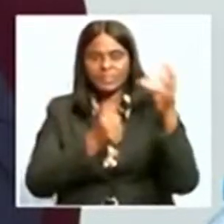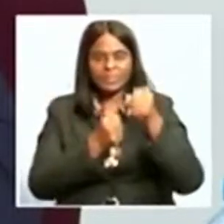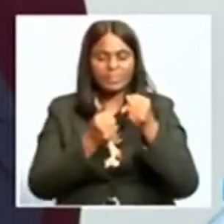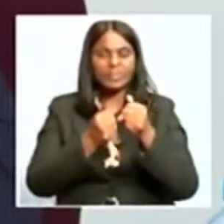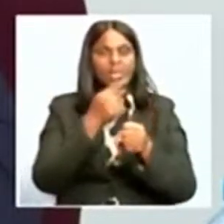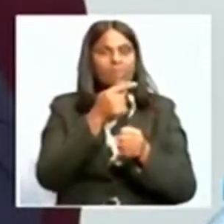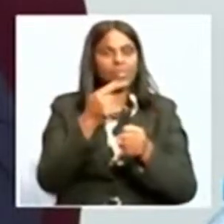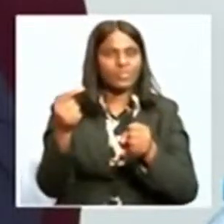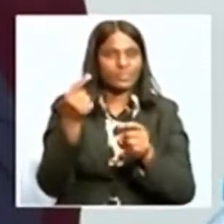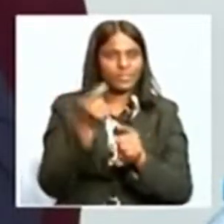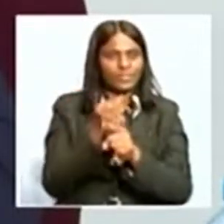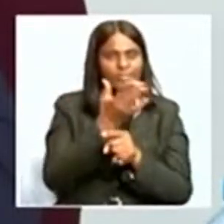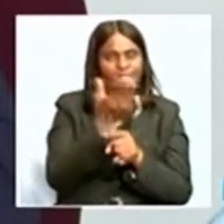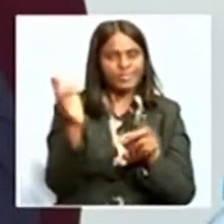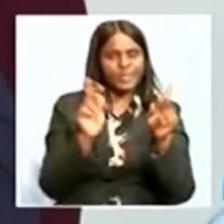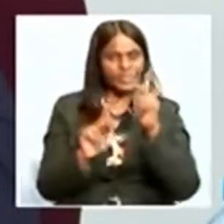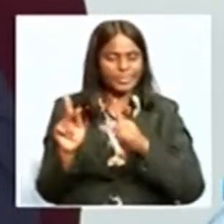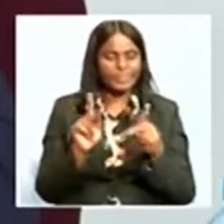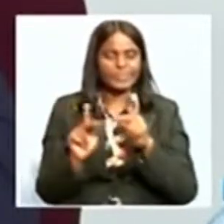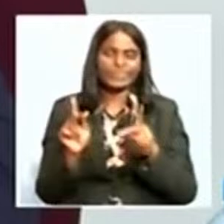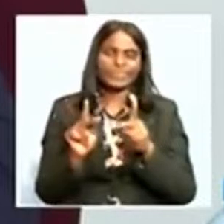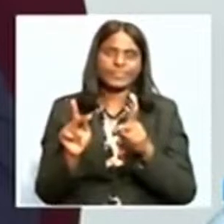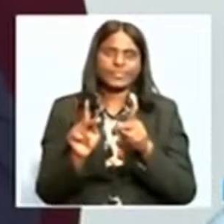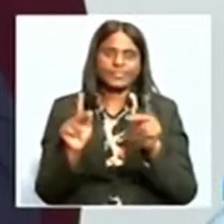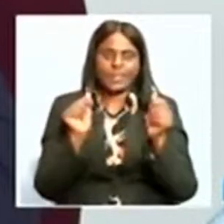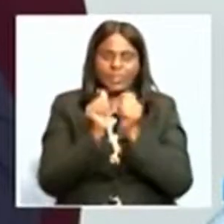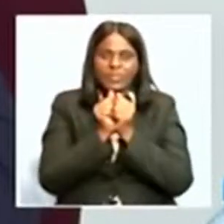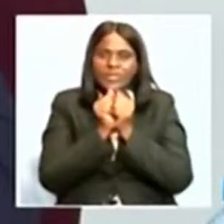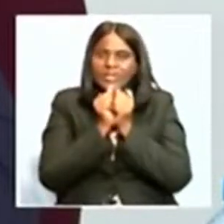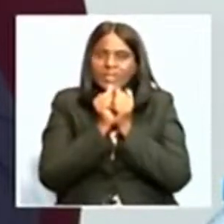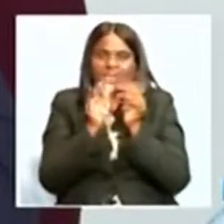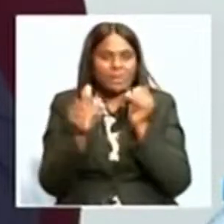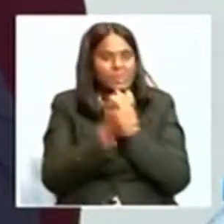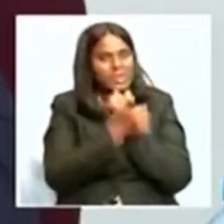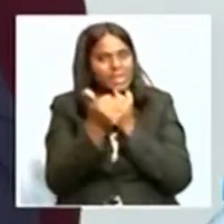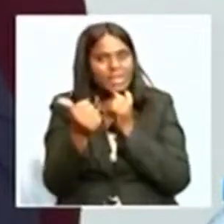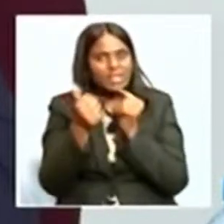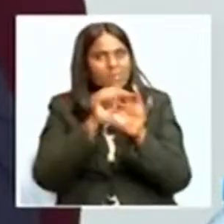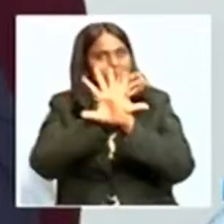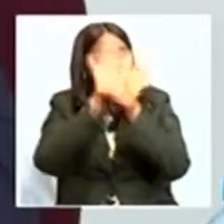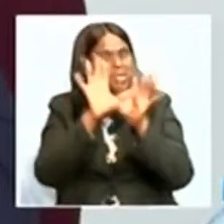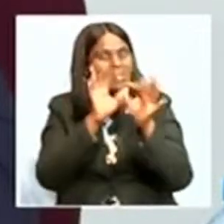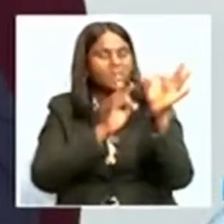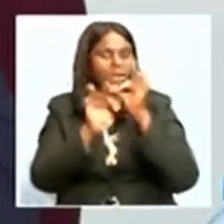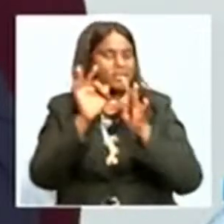from a citizen without any proper grounds.